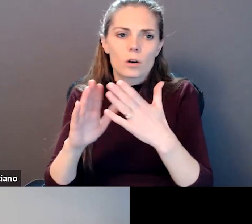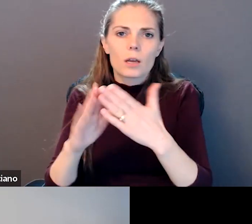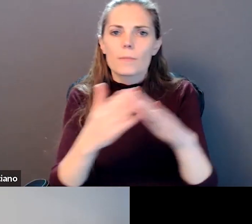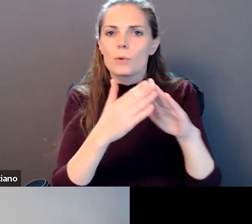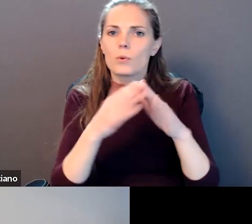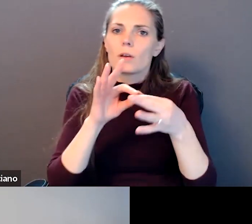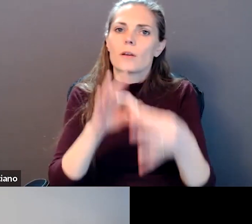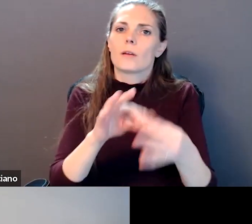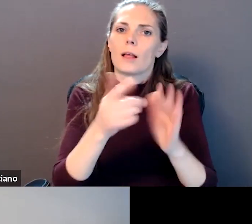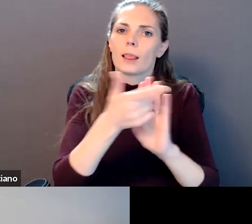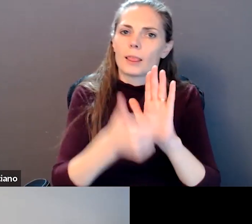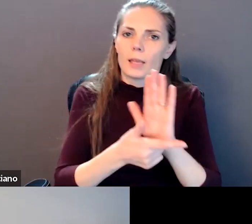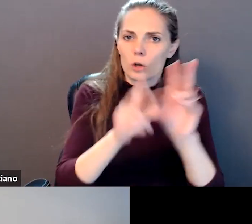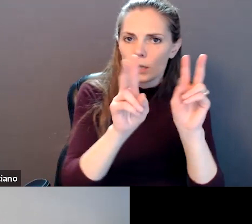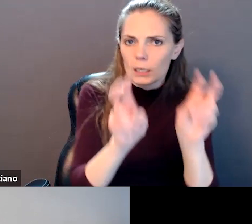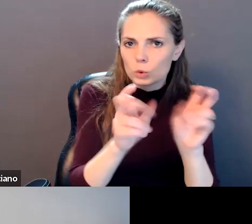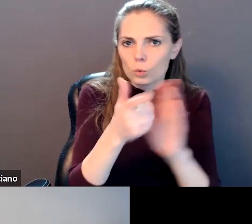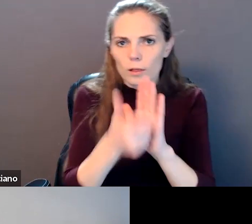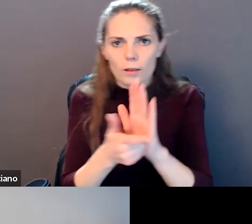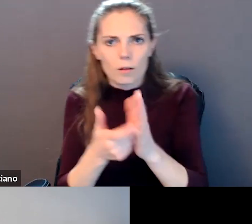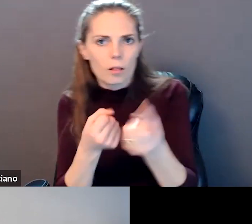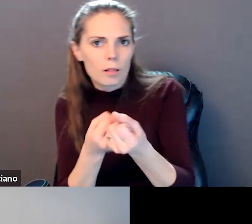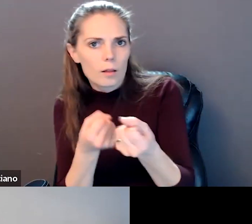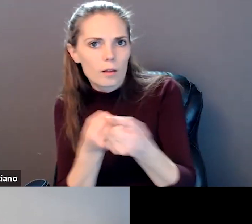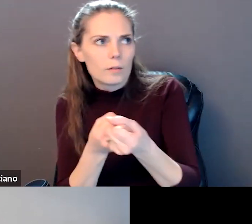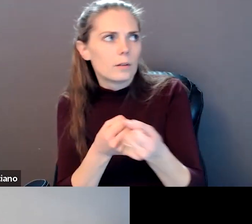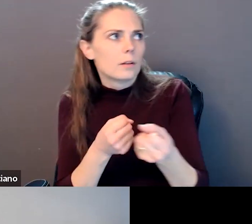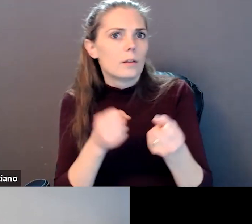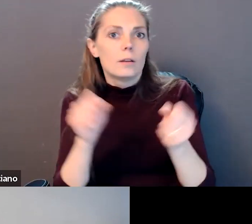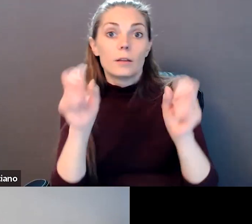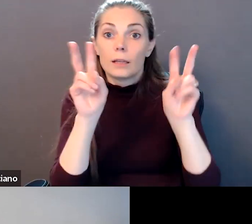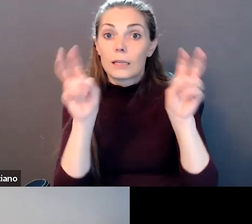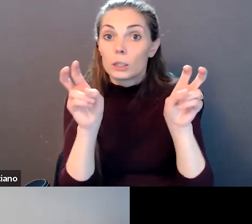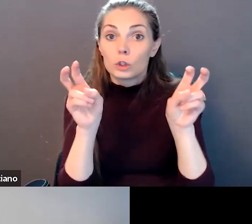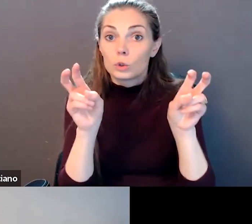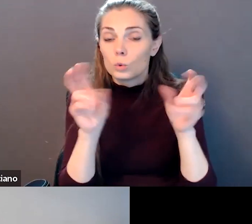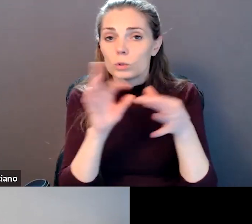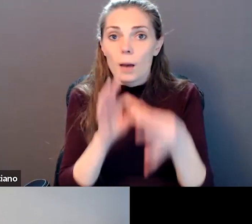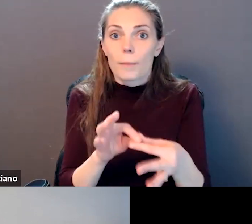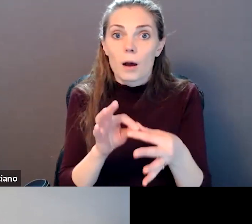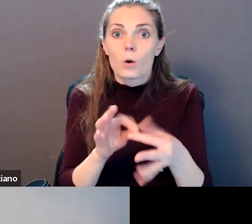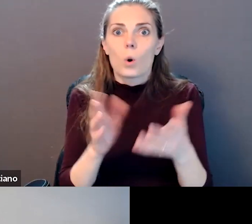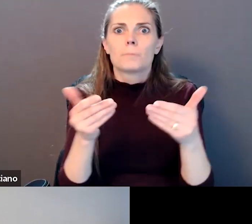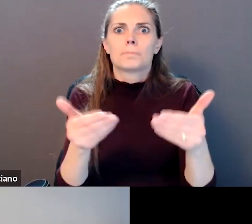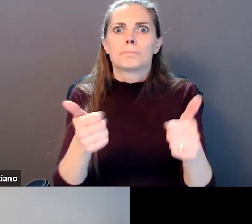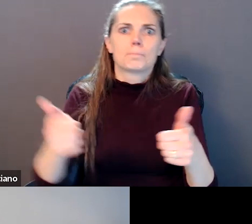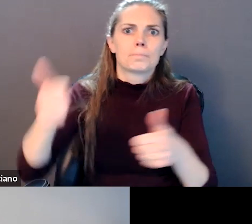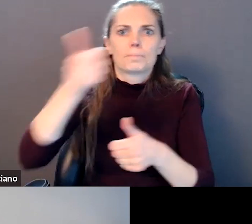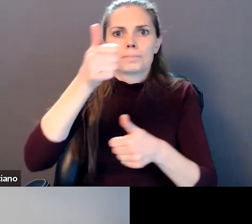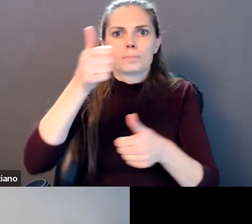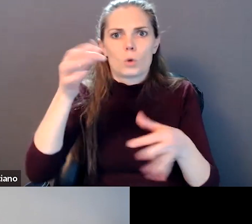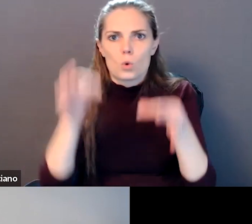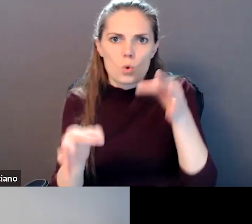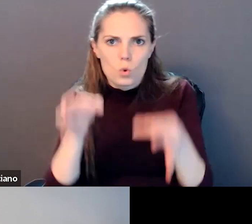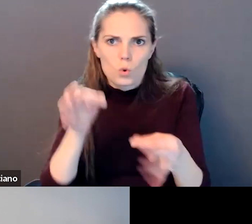issues, legal capacity, issues around going through to the Supreme Court, winning human